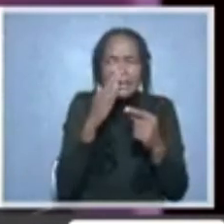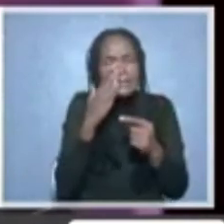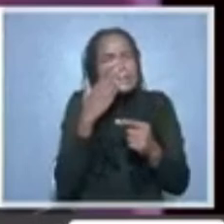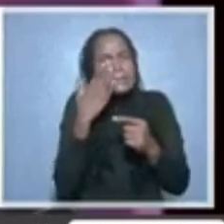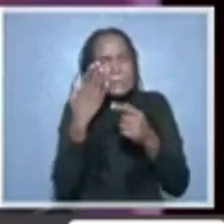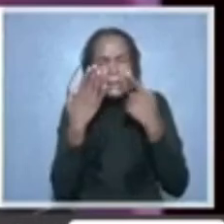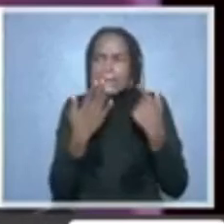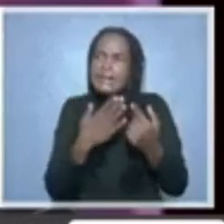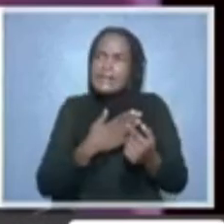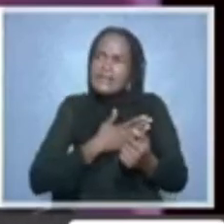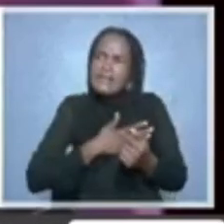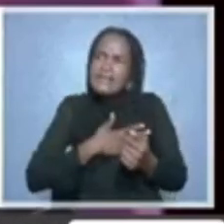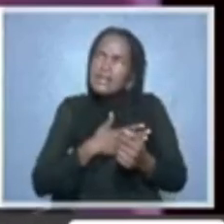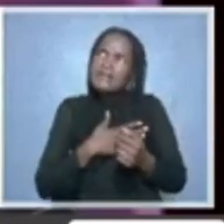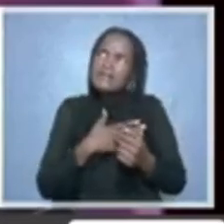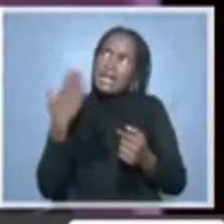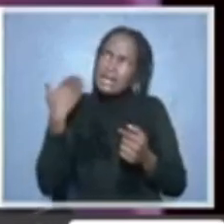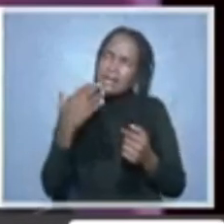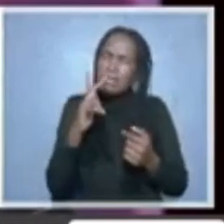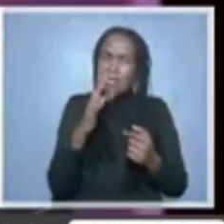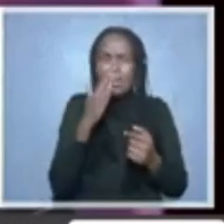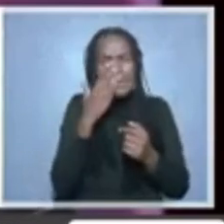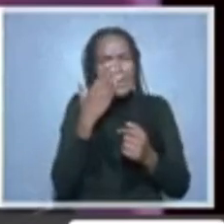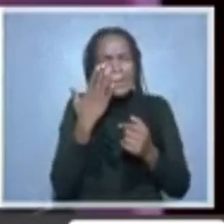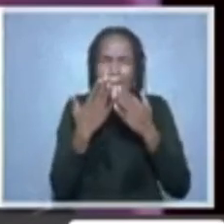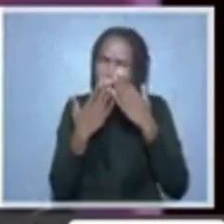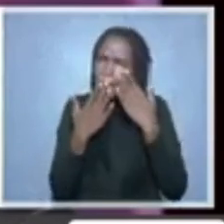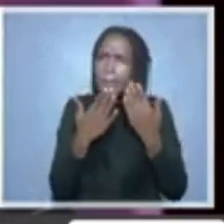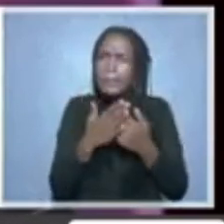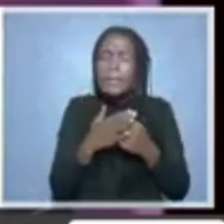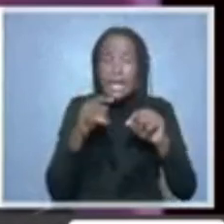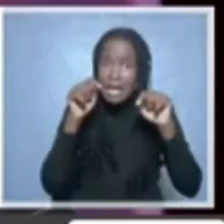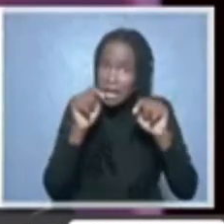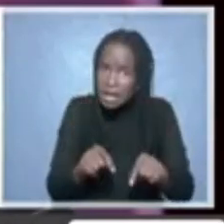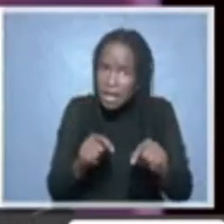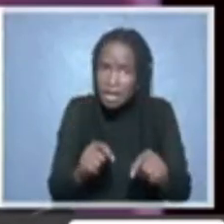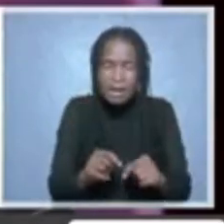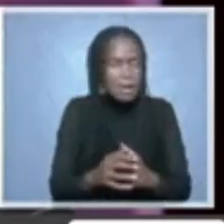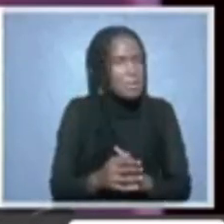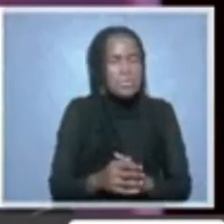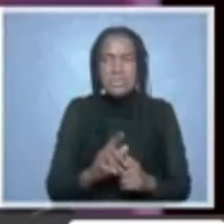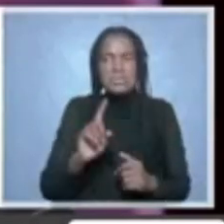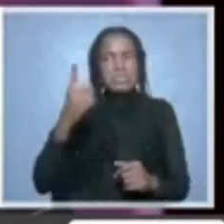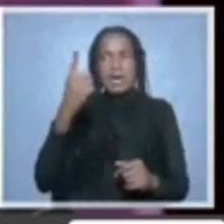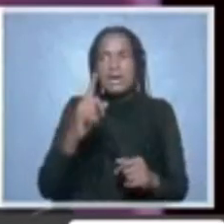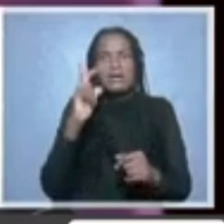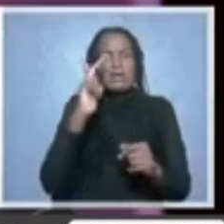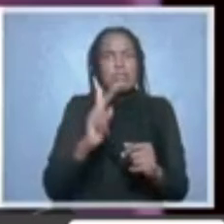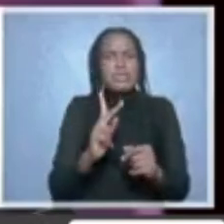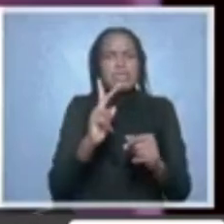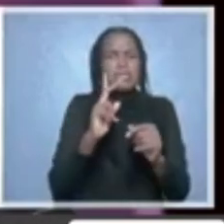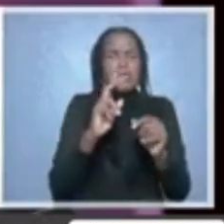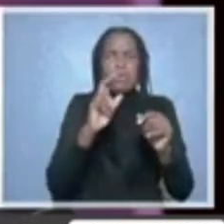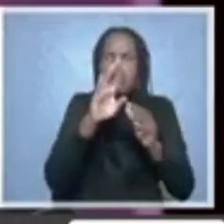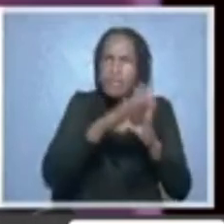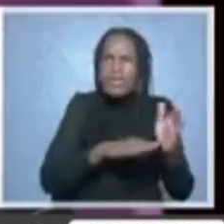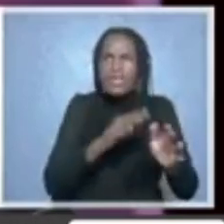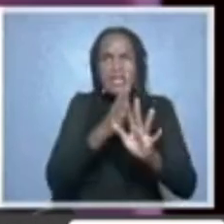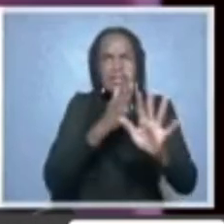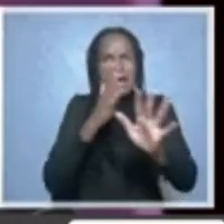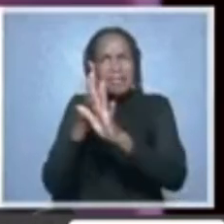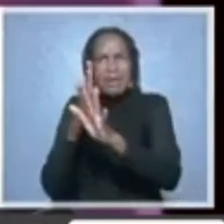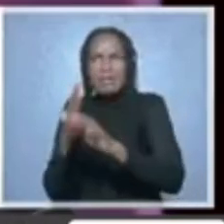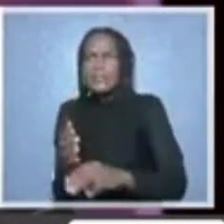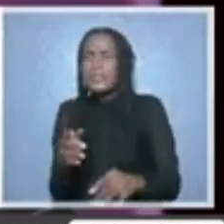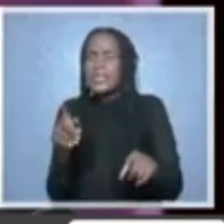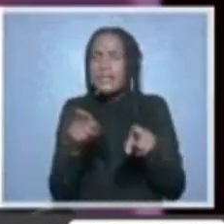could see that people were really connecting at a level just different. And so was it for all the areas where